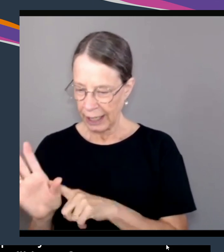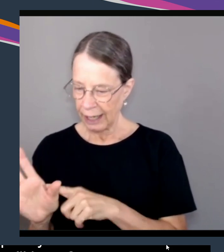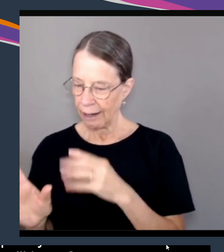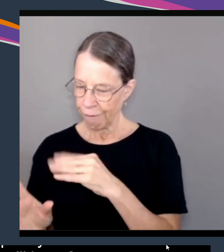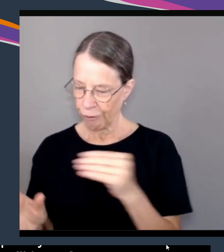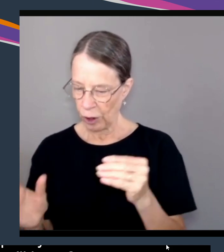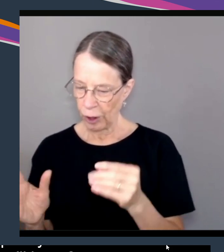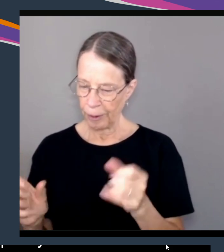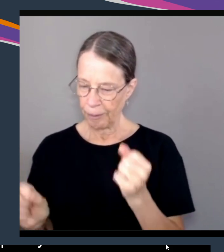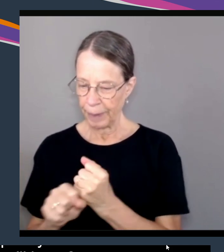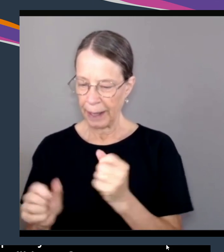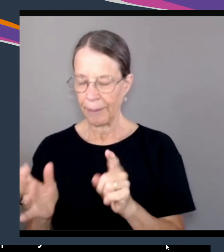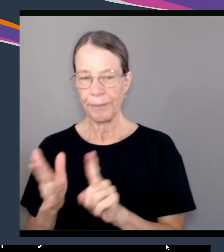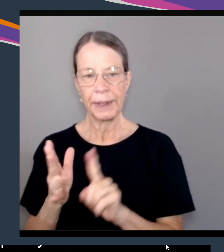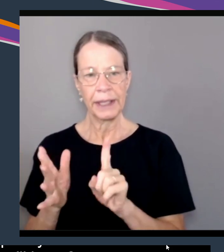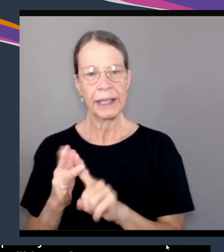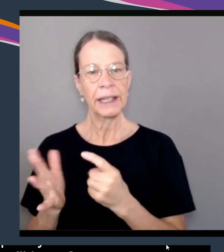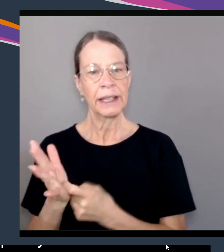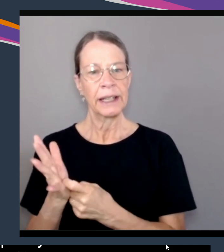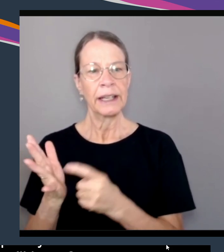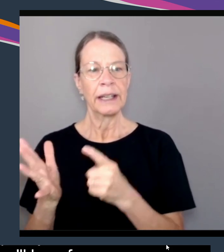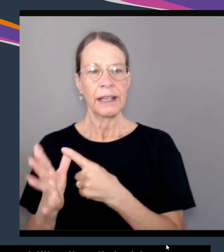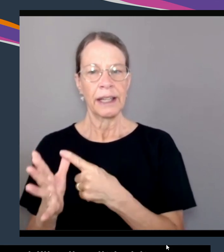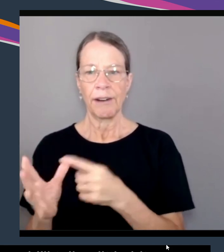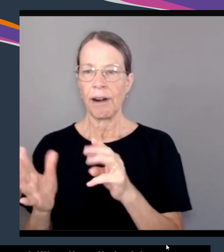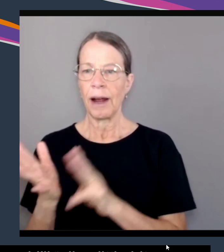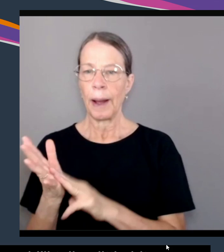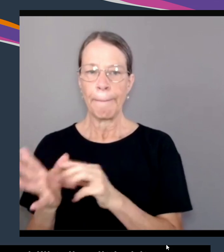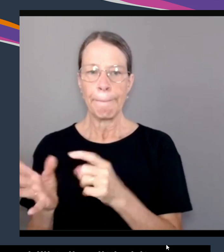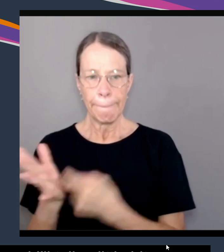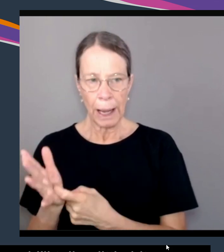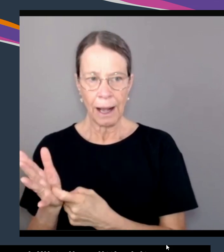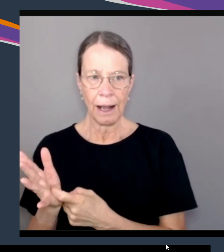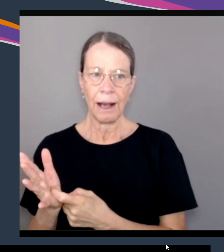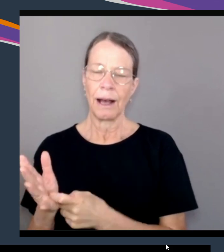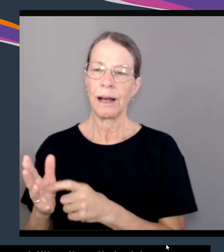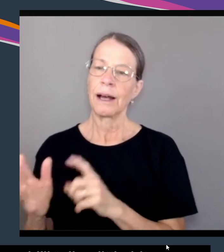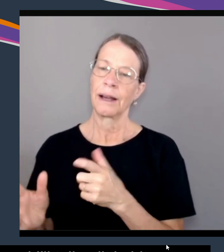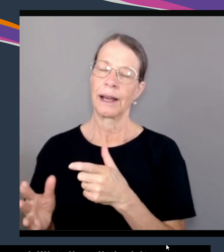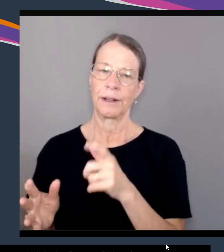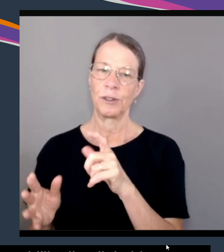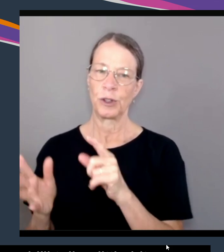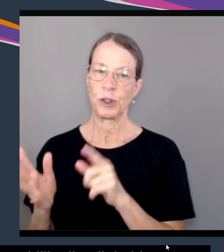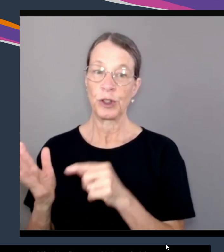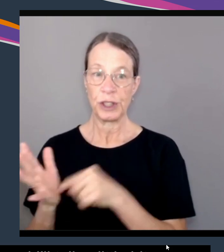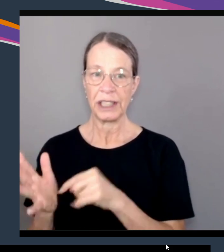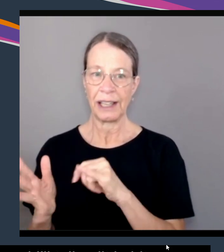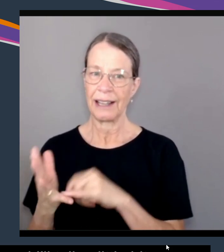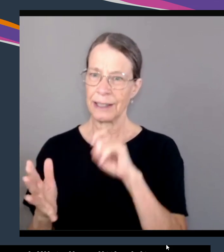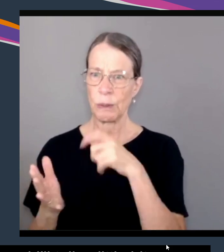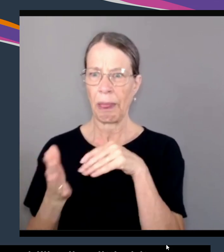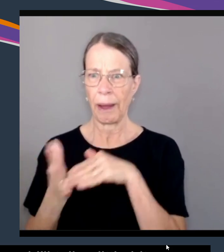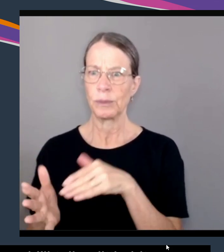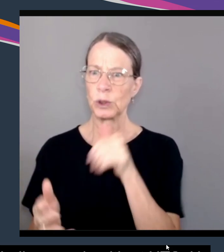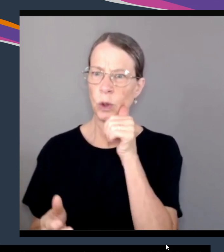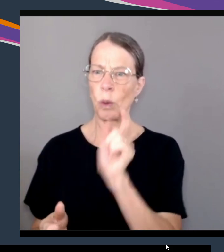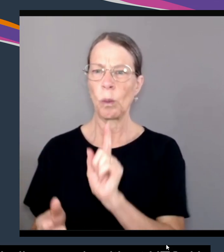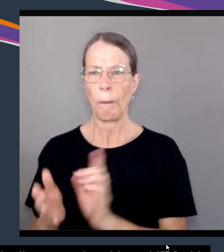about what needs to be done to embed First Nations leadership and self-determination across disability